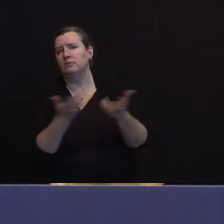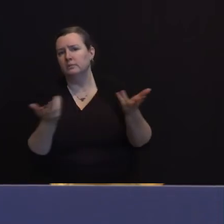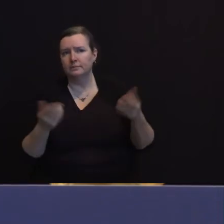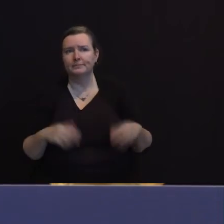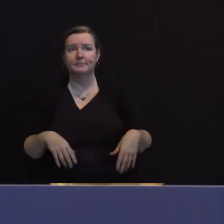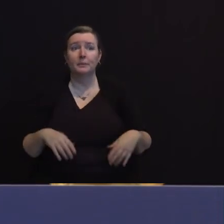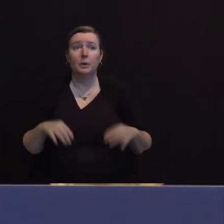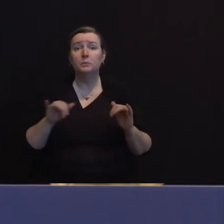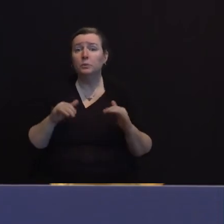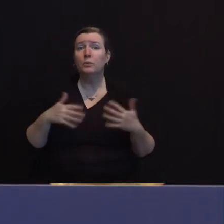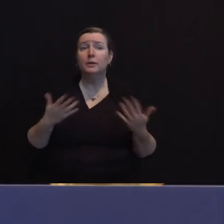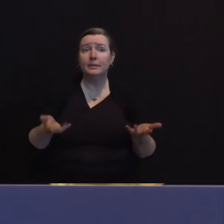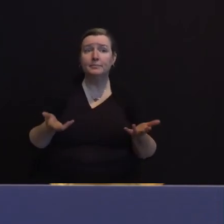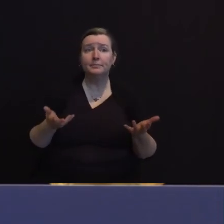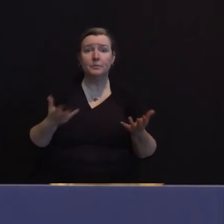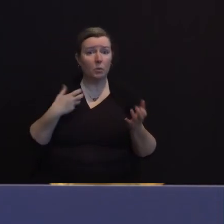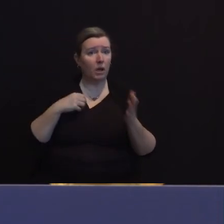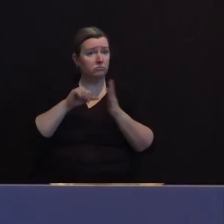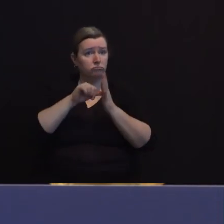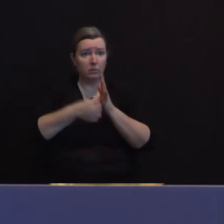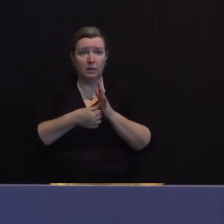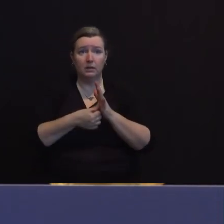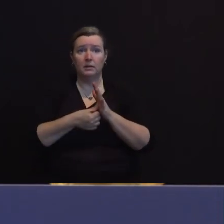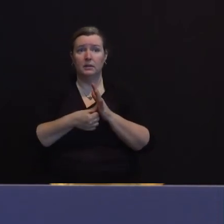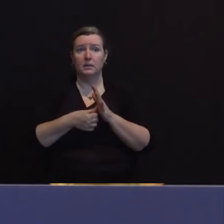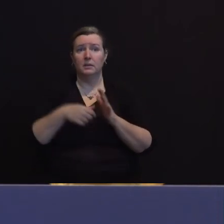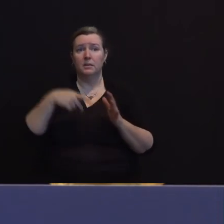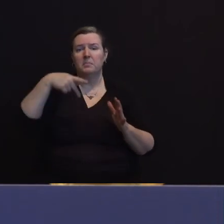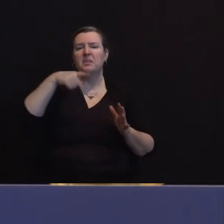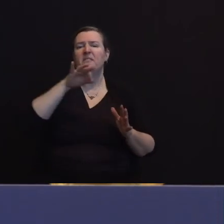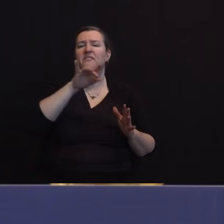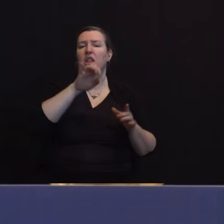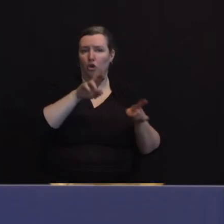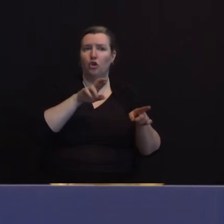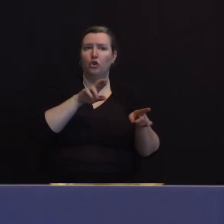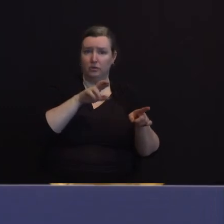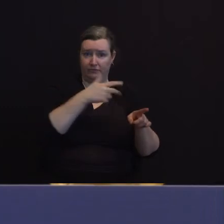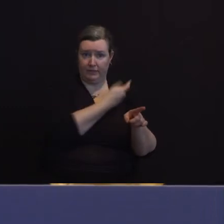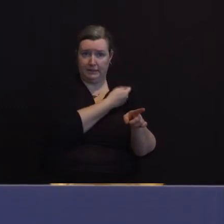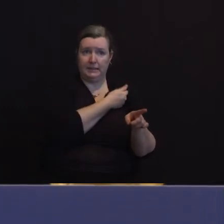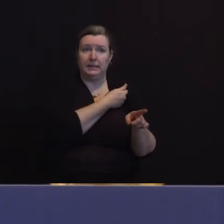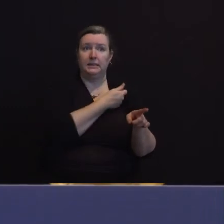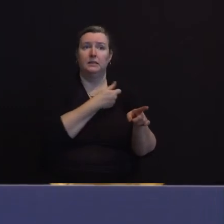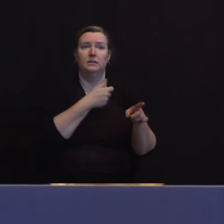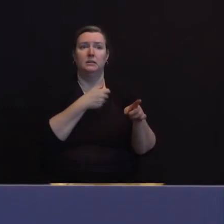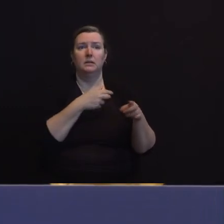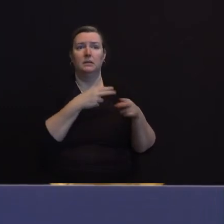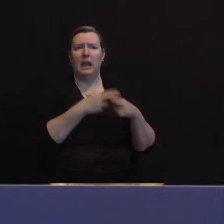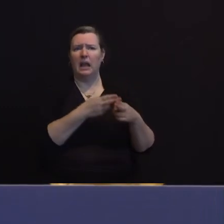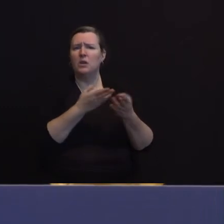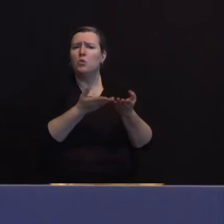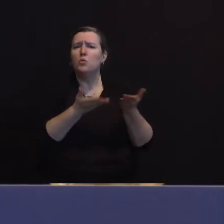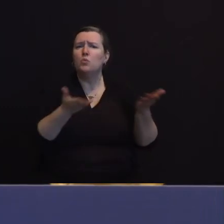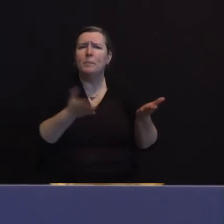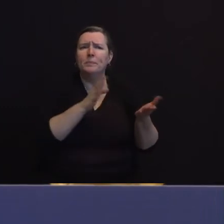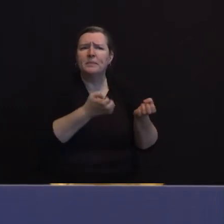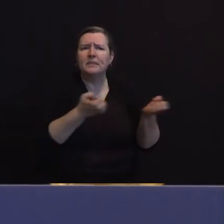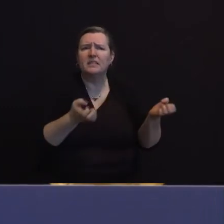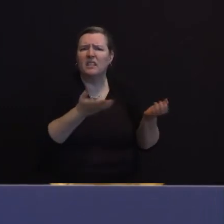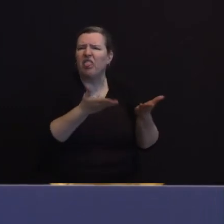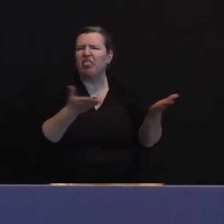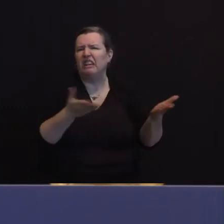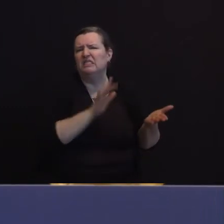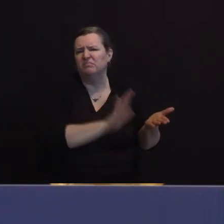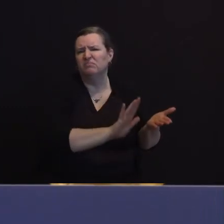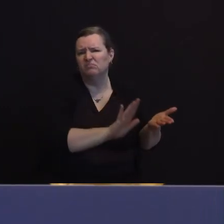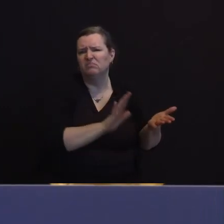wanted to note that for the Pfizer vaccine, I was calling this equipment, but it's really more paraphernalia if there's an ability to squeeze out the 6th